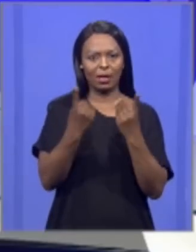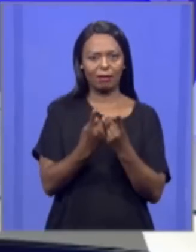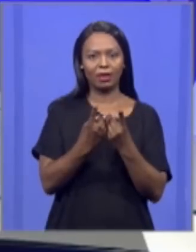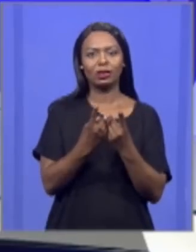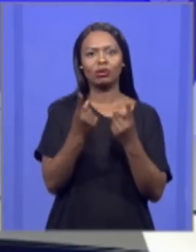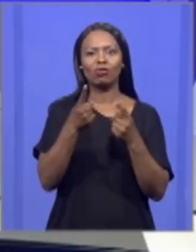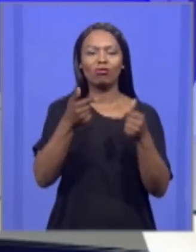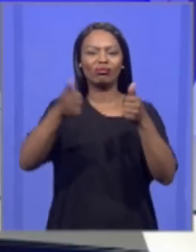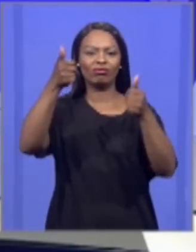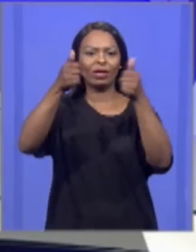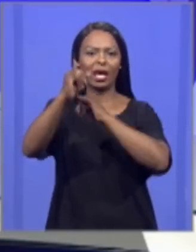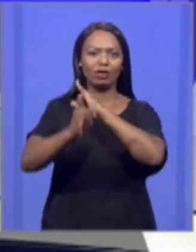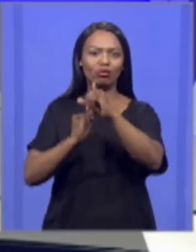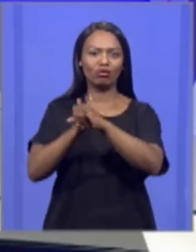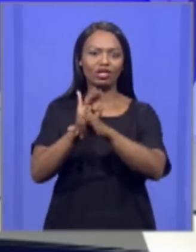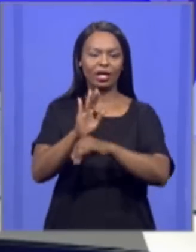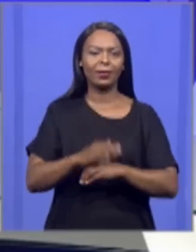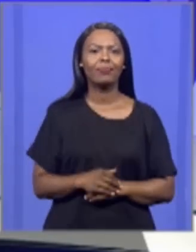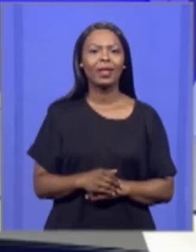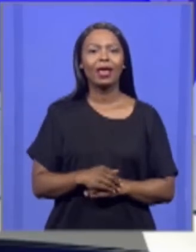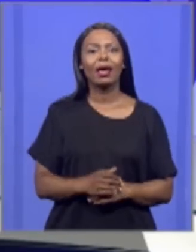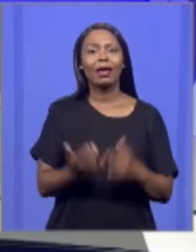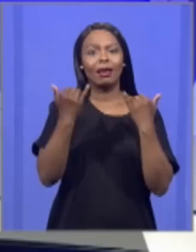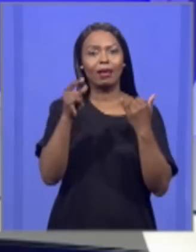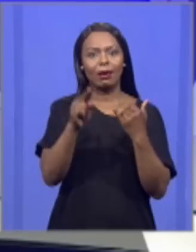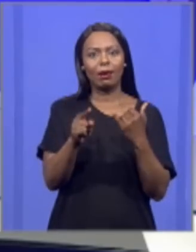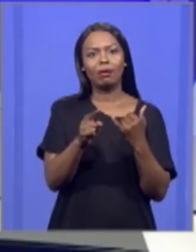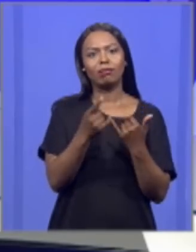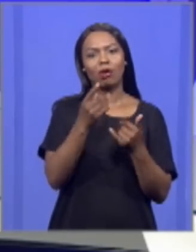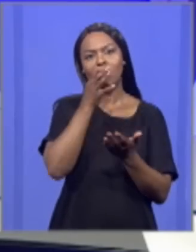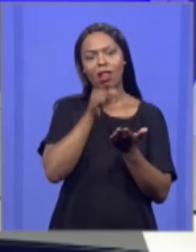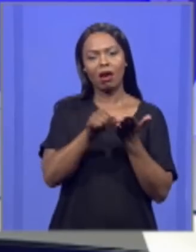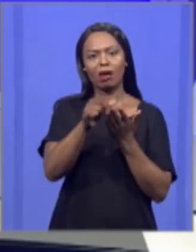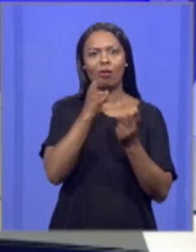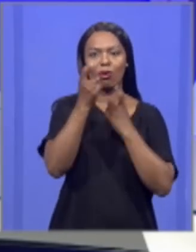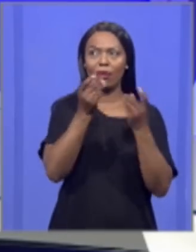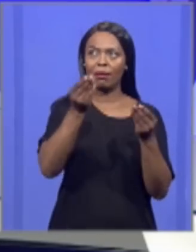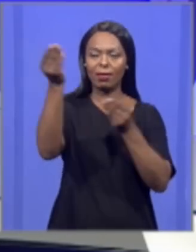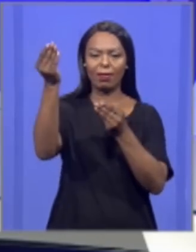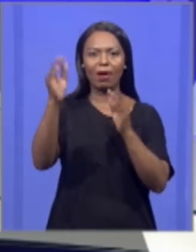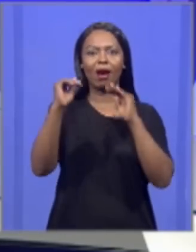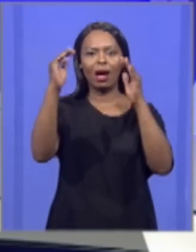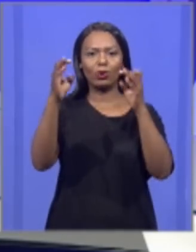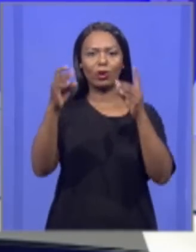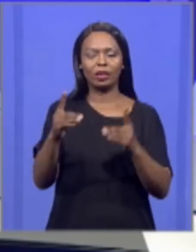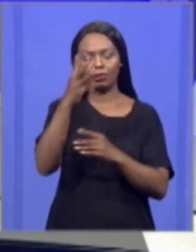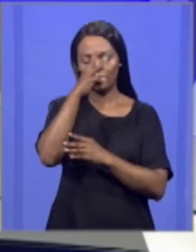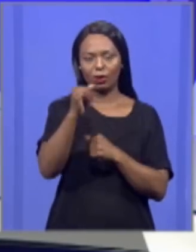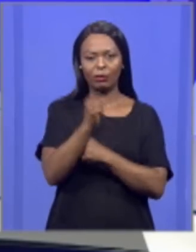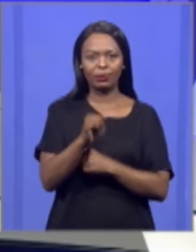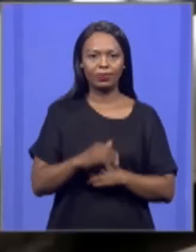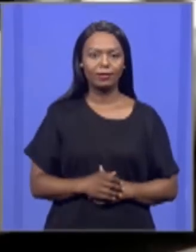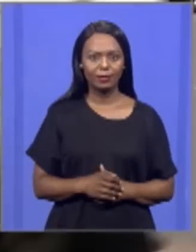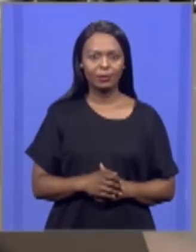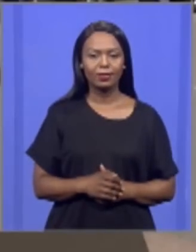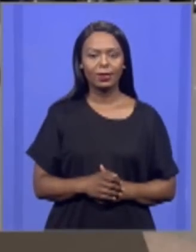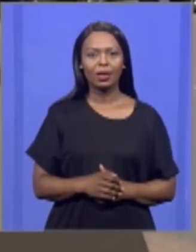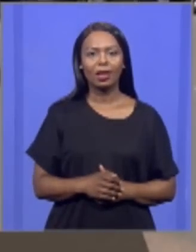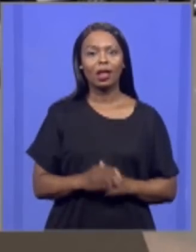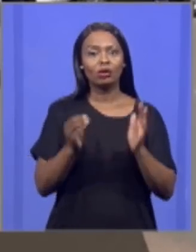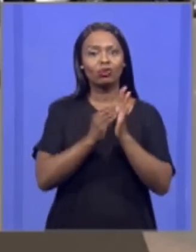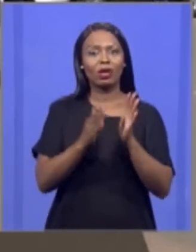o wa baithuti o rometše memorandamo go ya go kgoro ya thuto ya godimo ka Pretoria le Hono. The